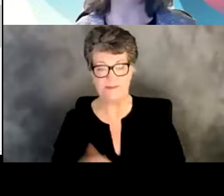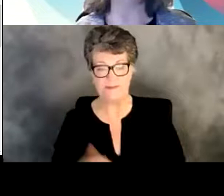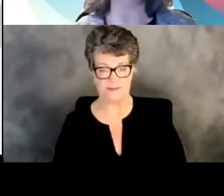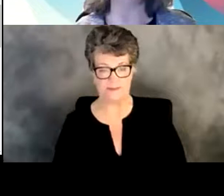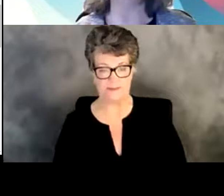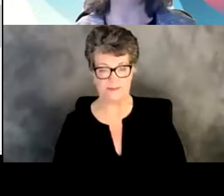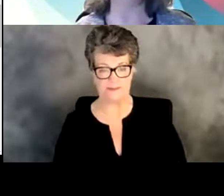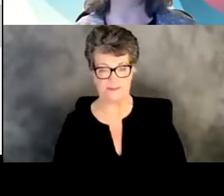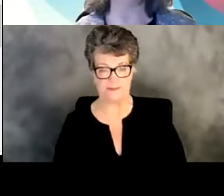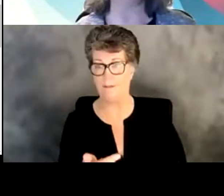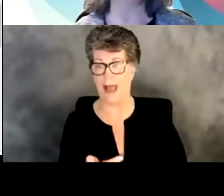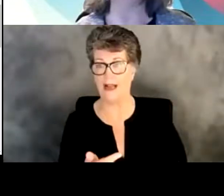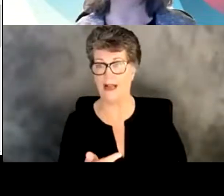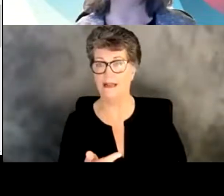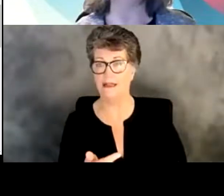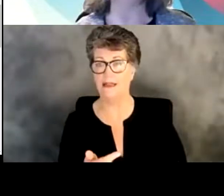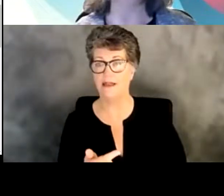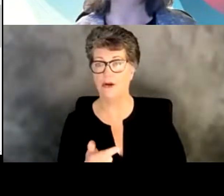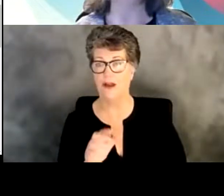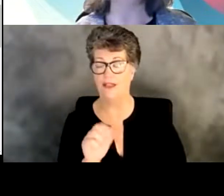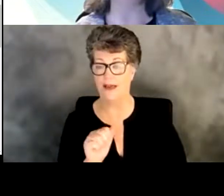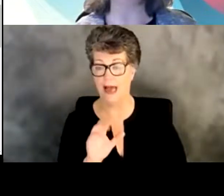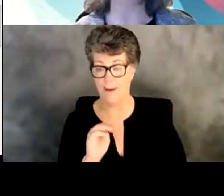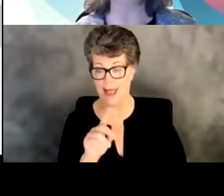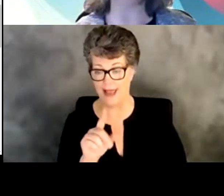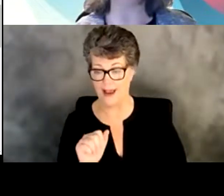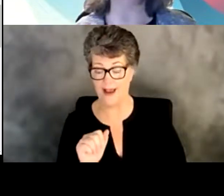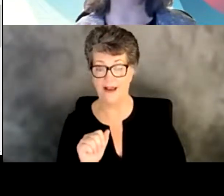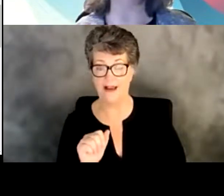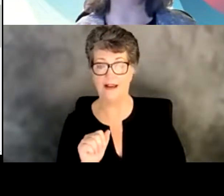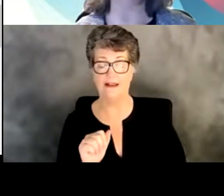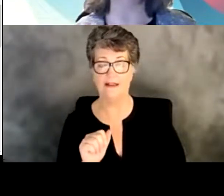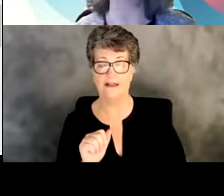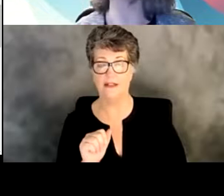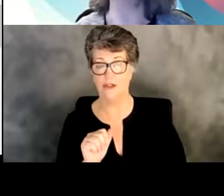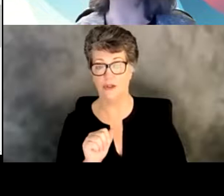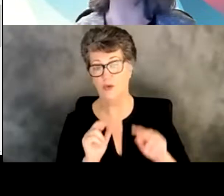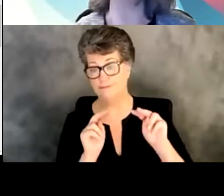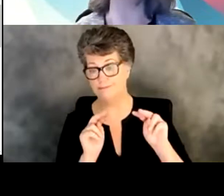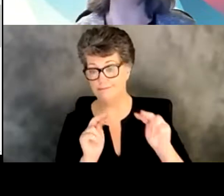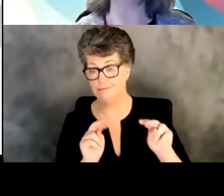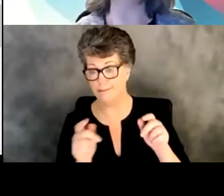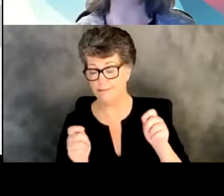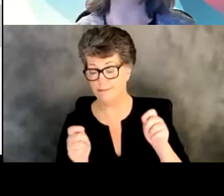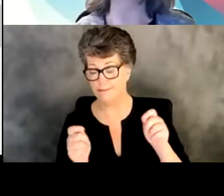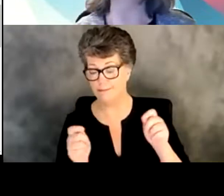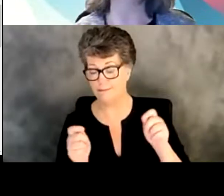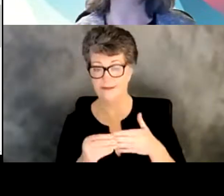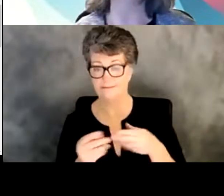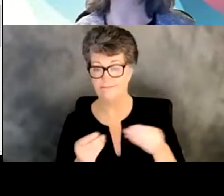will turn it back over to Amanda to maybe moderate or Maria to moderate